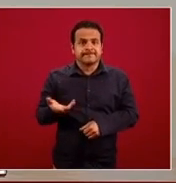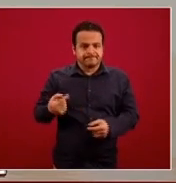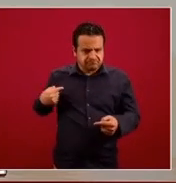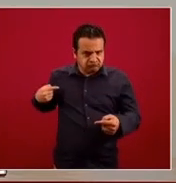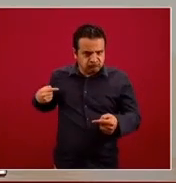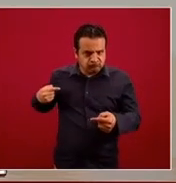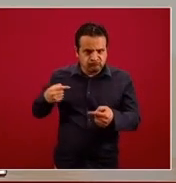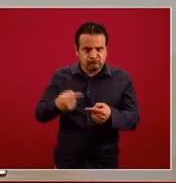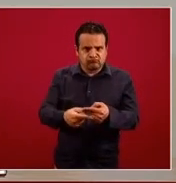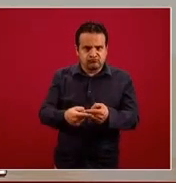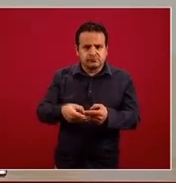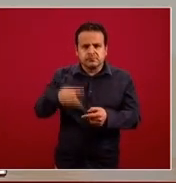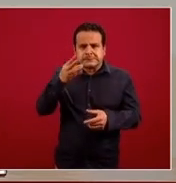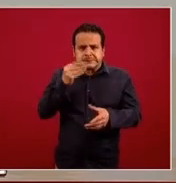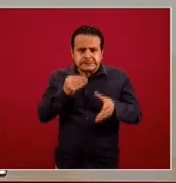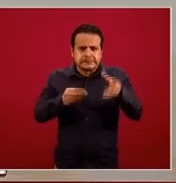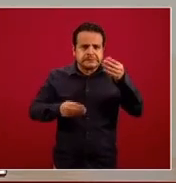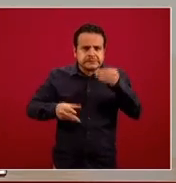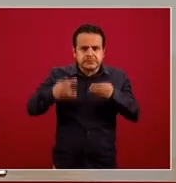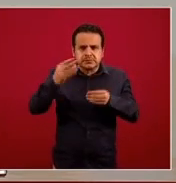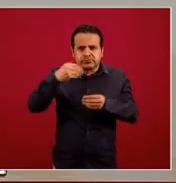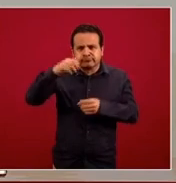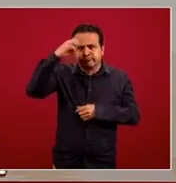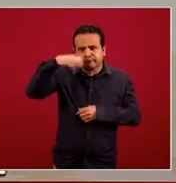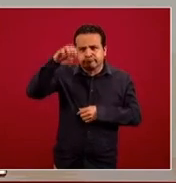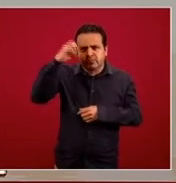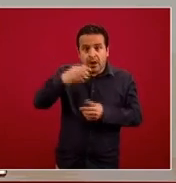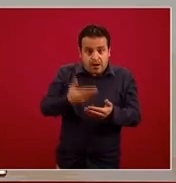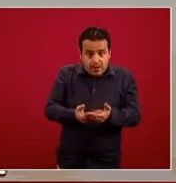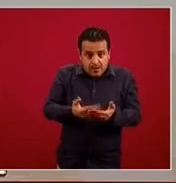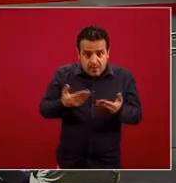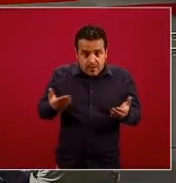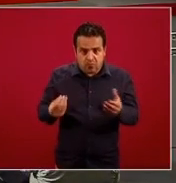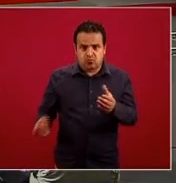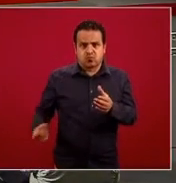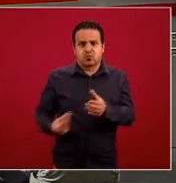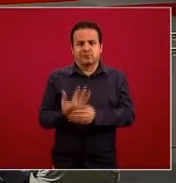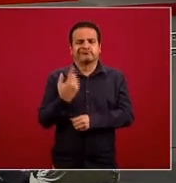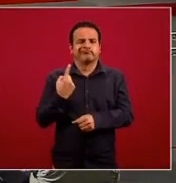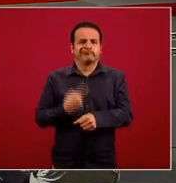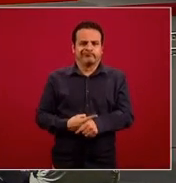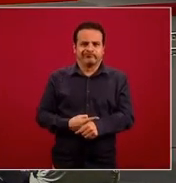So 11 years ago, we had this very first